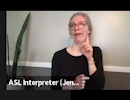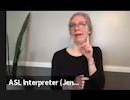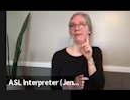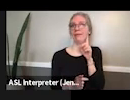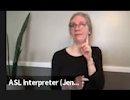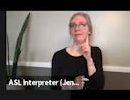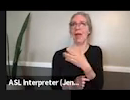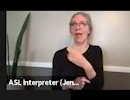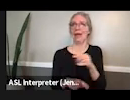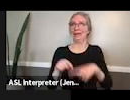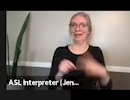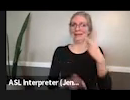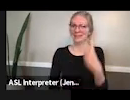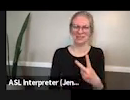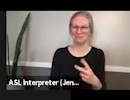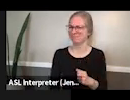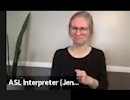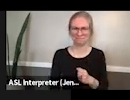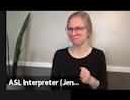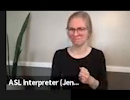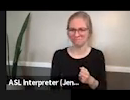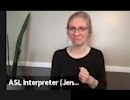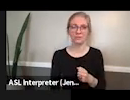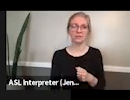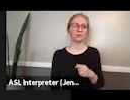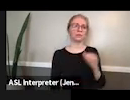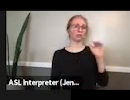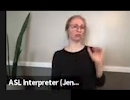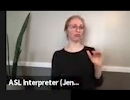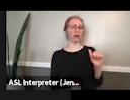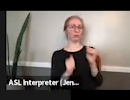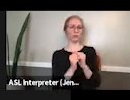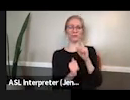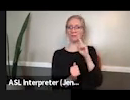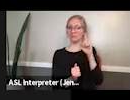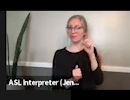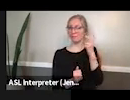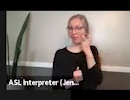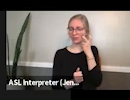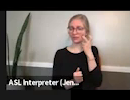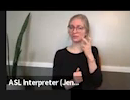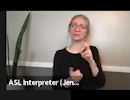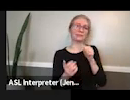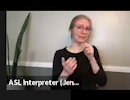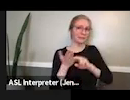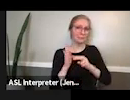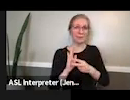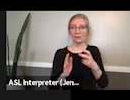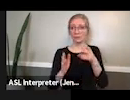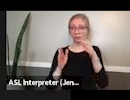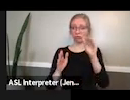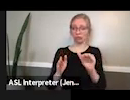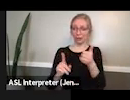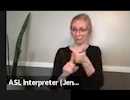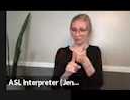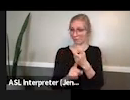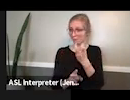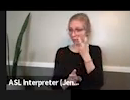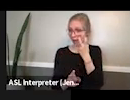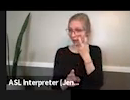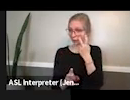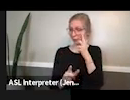see. Similarly, a child with deafblindness is not a child who's blind or a child who has vision